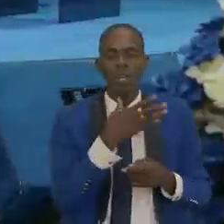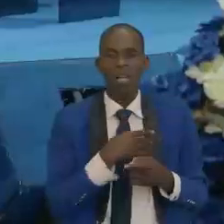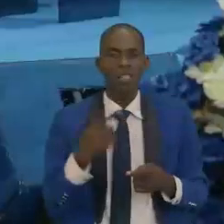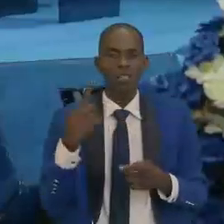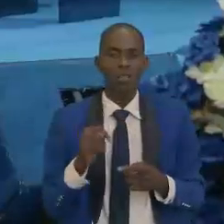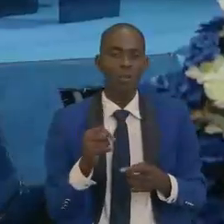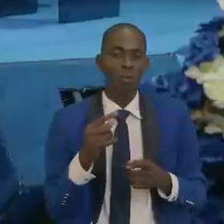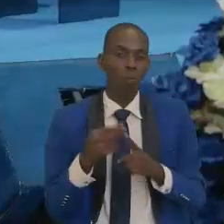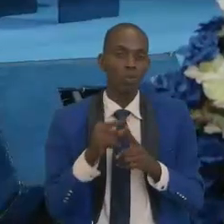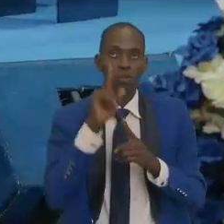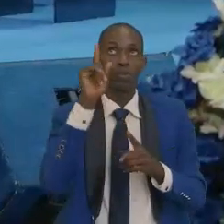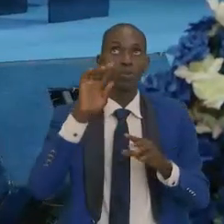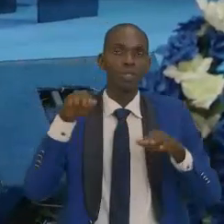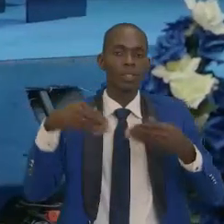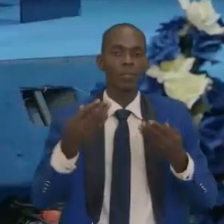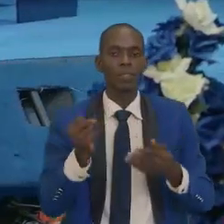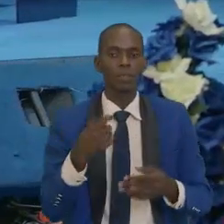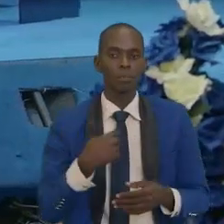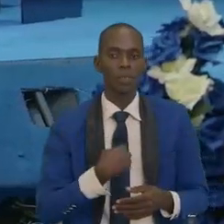me.